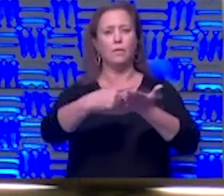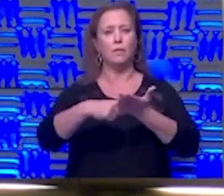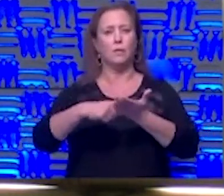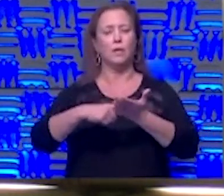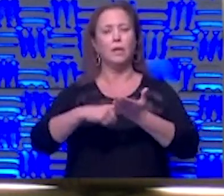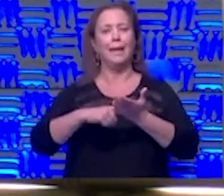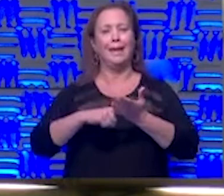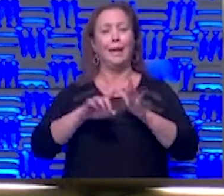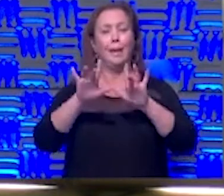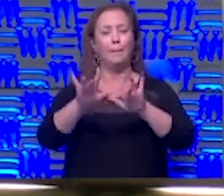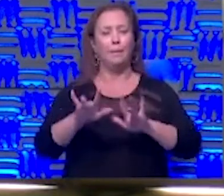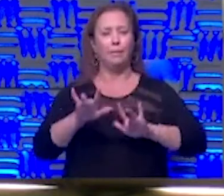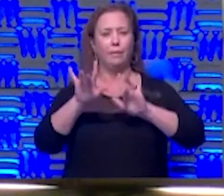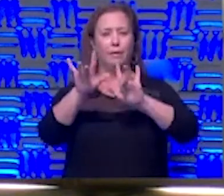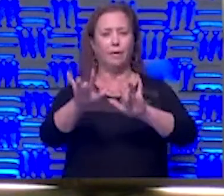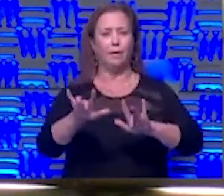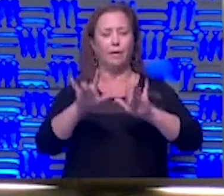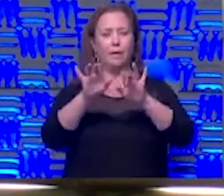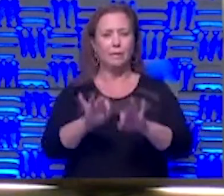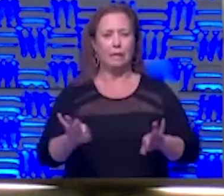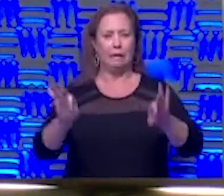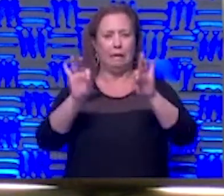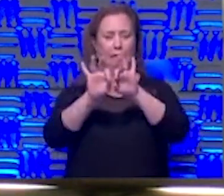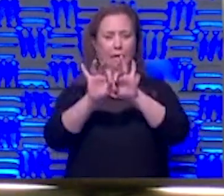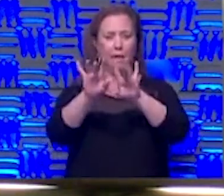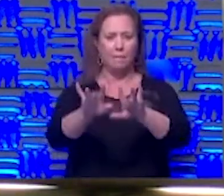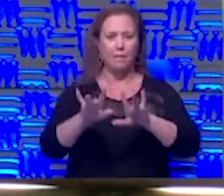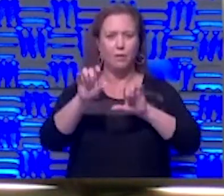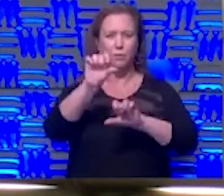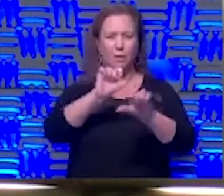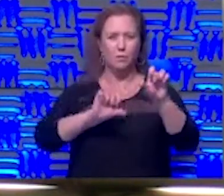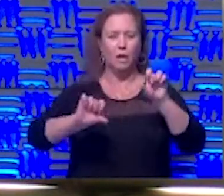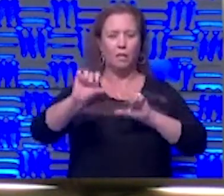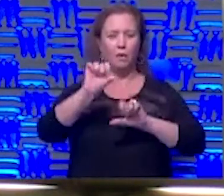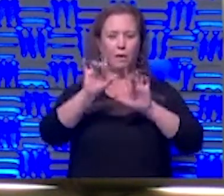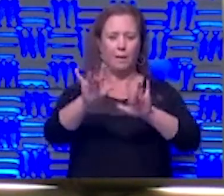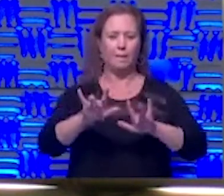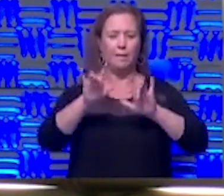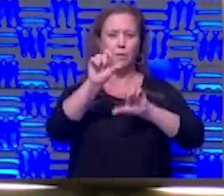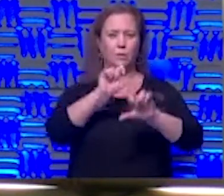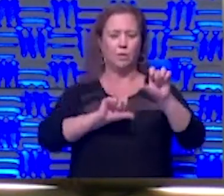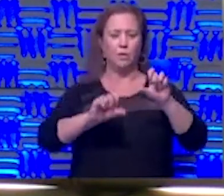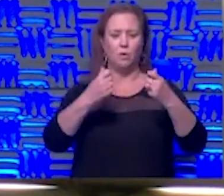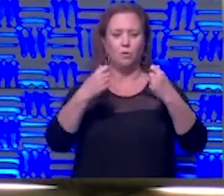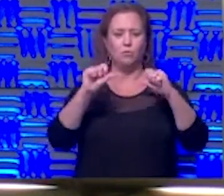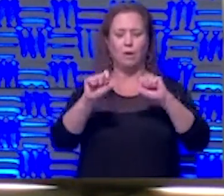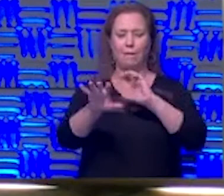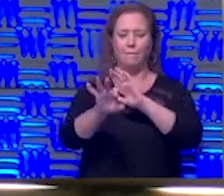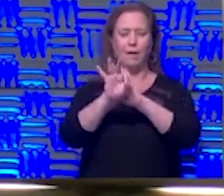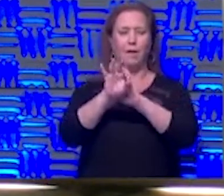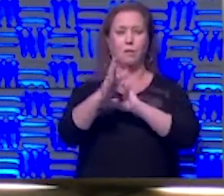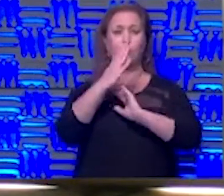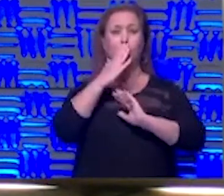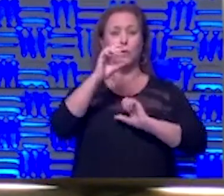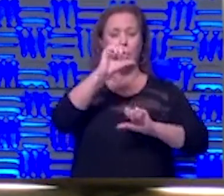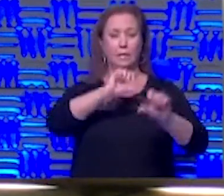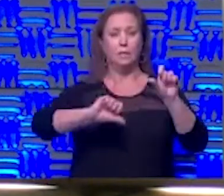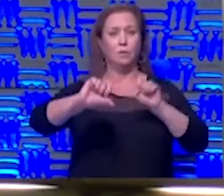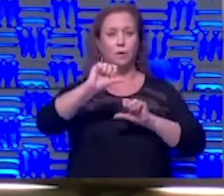empathy is the key. We all have to be empathetic to each other. We all try to find the good in each other, and that's what we need to